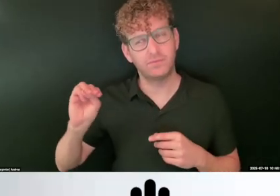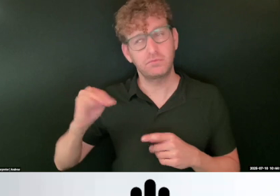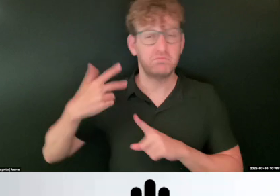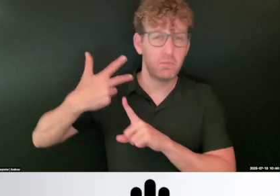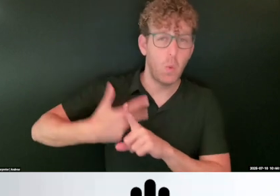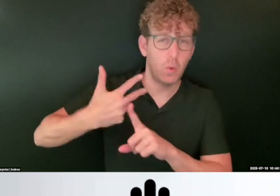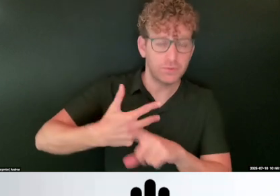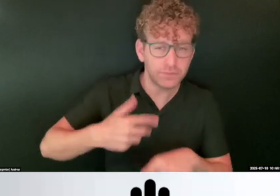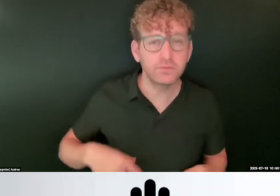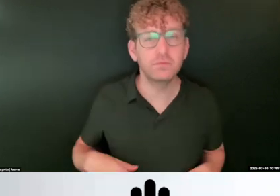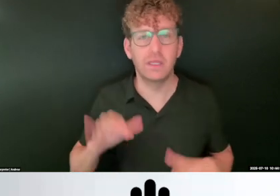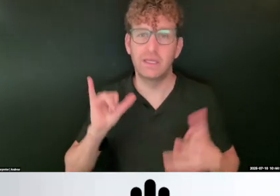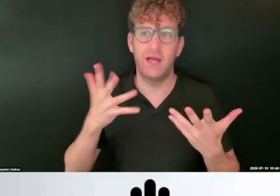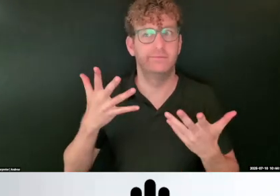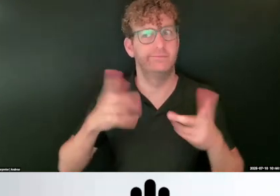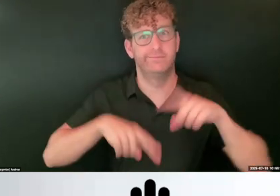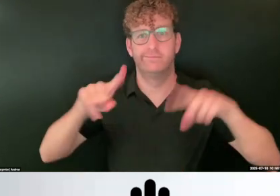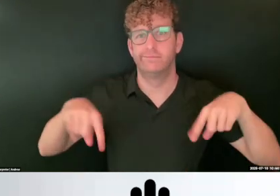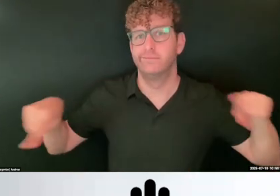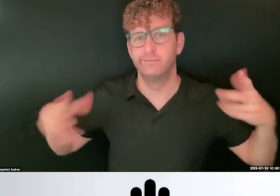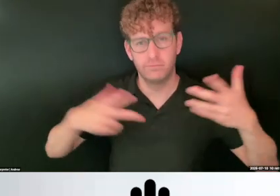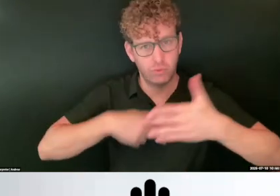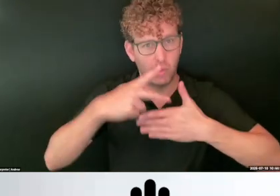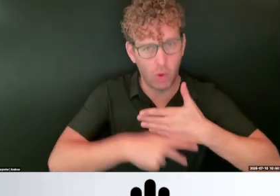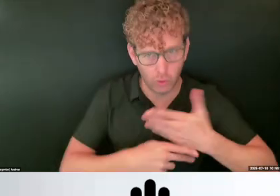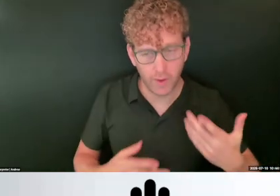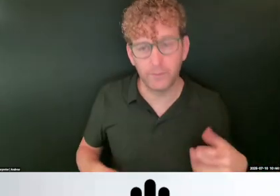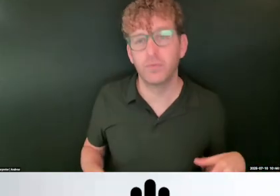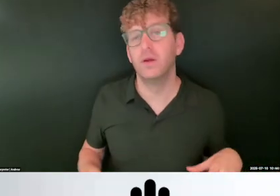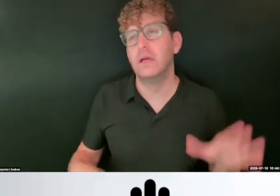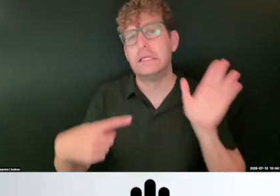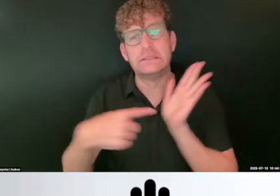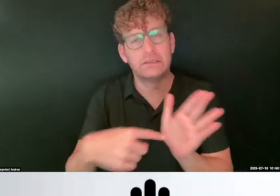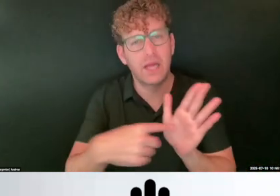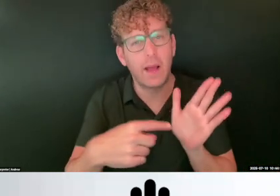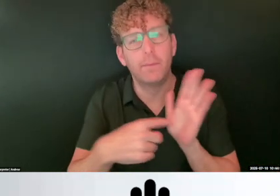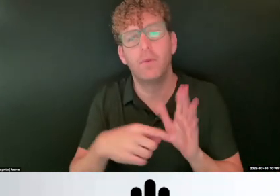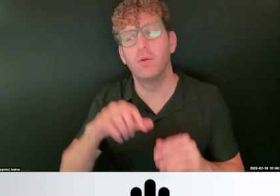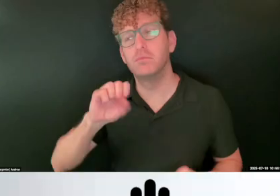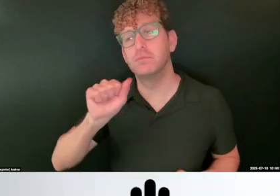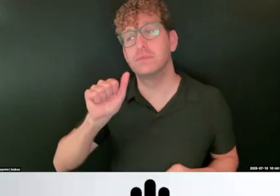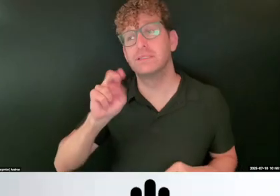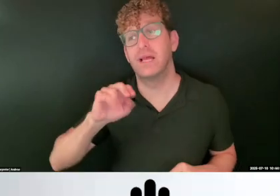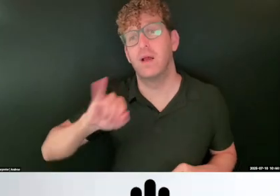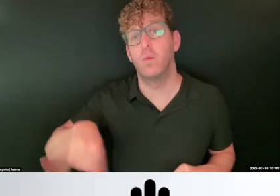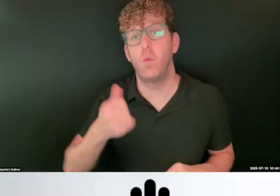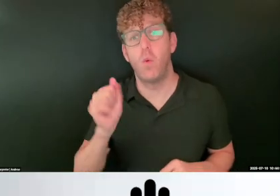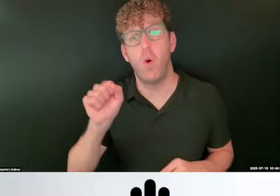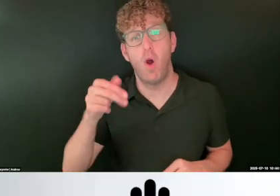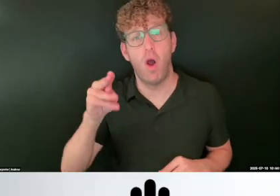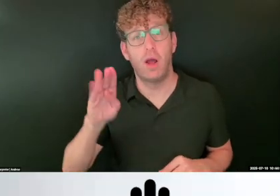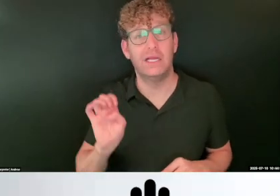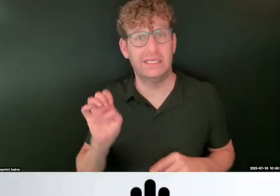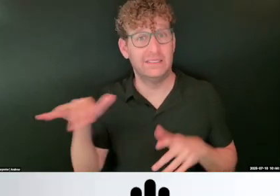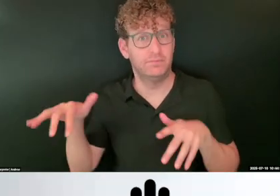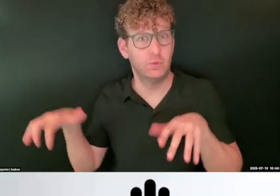So for example, San Joaquin has been doing 6.5 million a quarter for